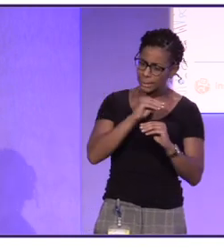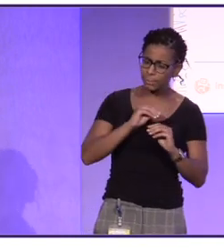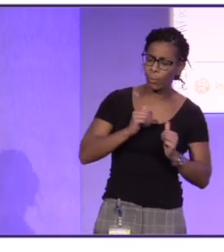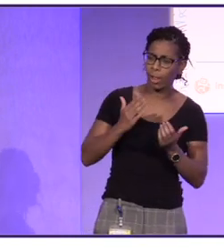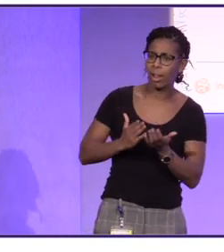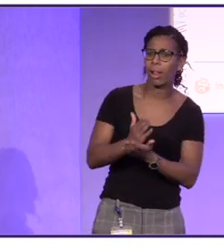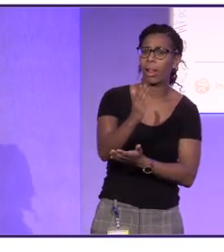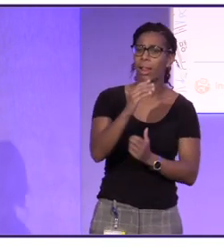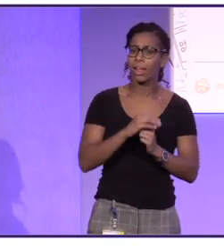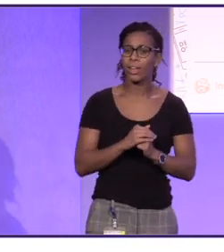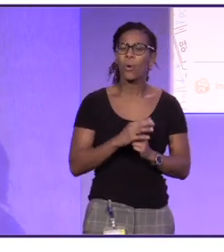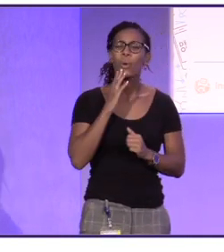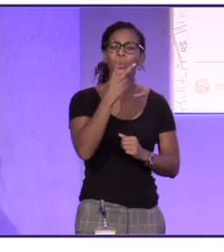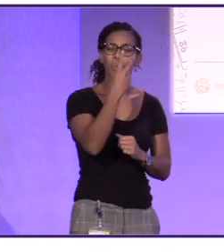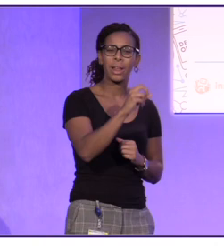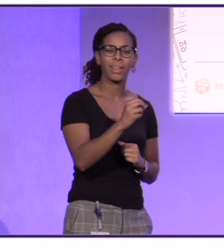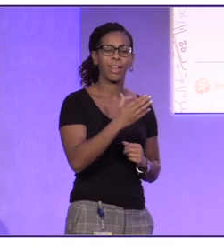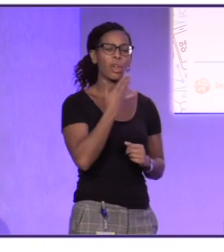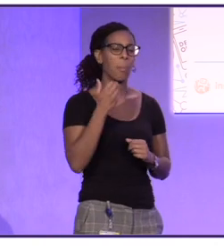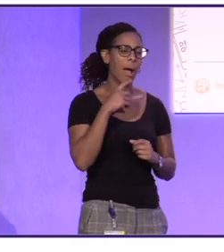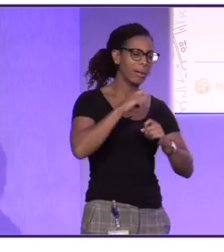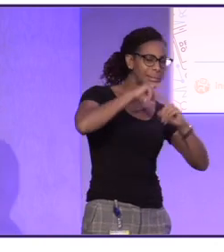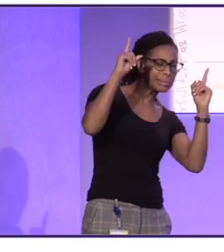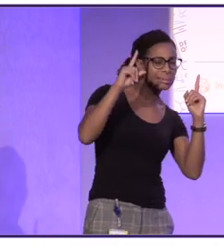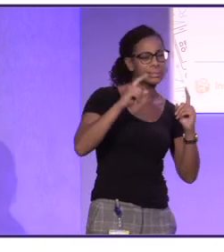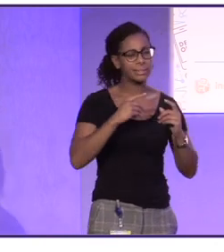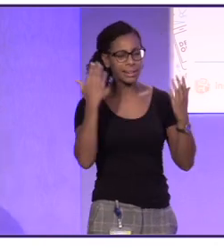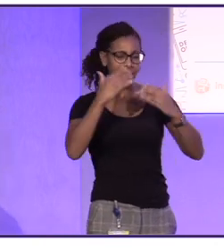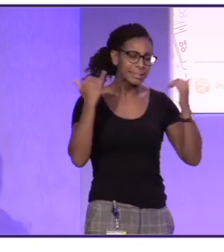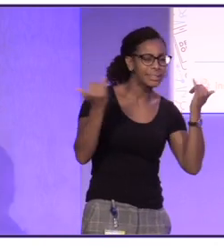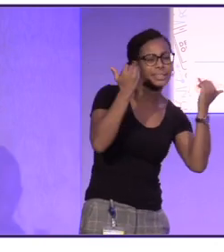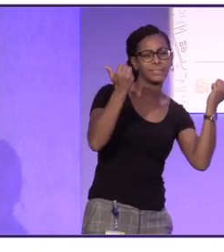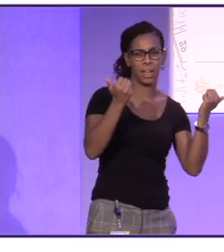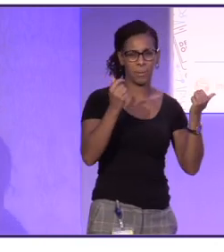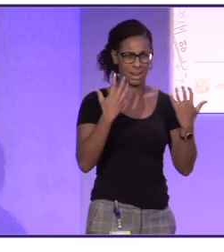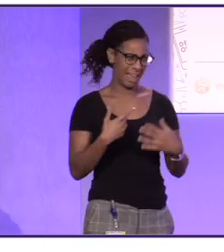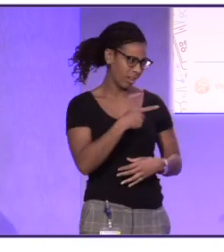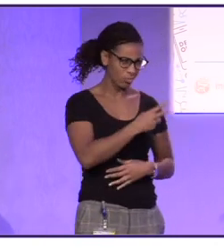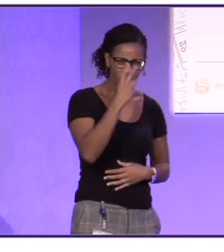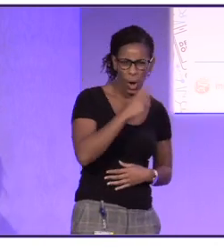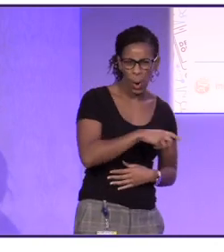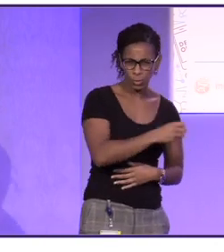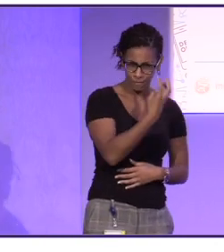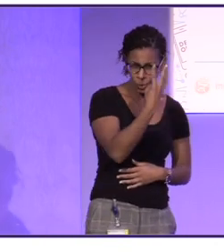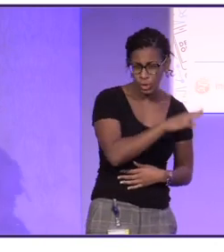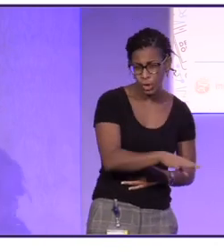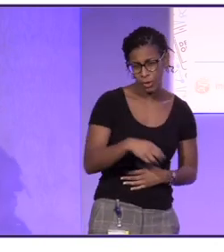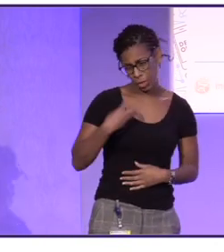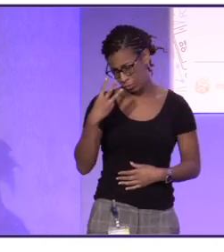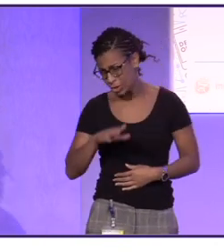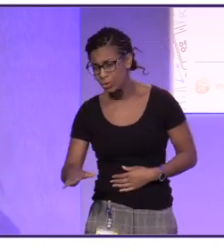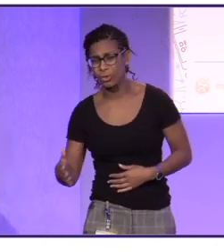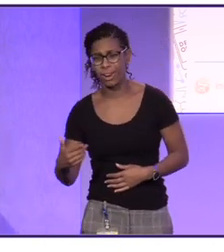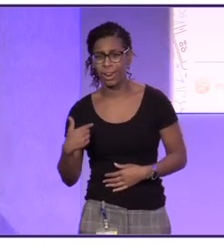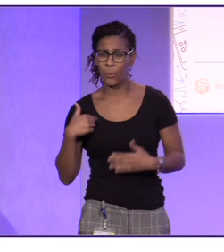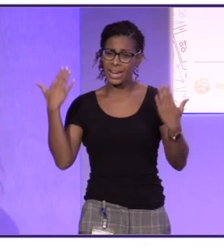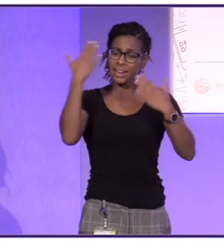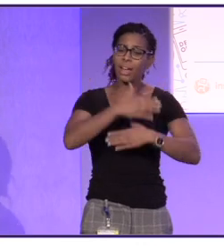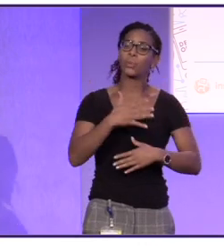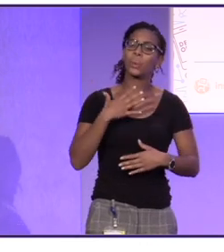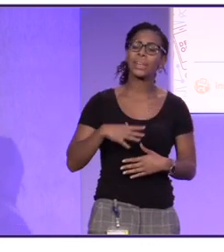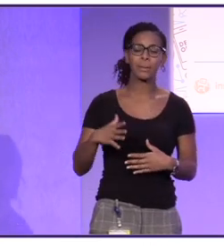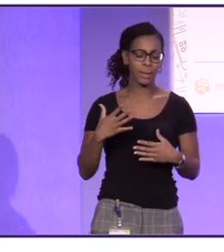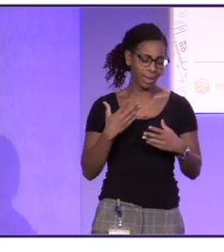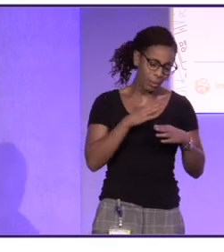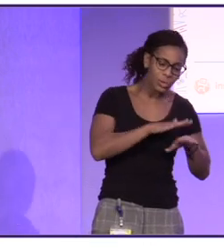when we were 20, but Ollie is really old now. He has 4 kids. I've got 3, so we need our nights to soothe our children and